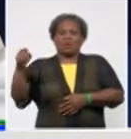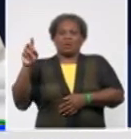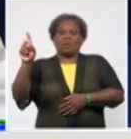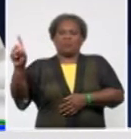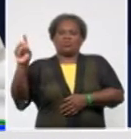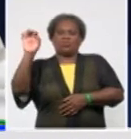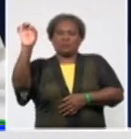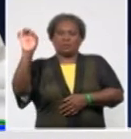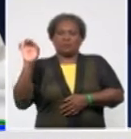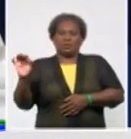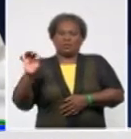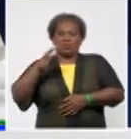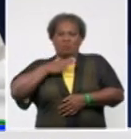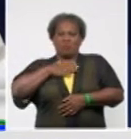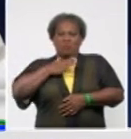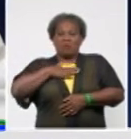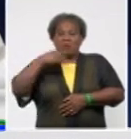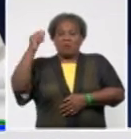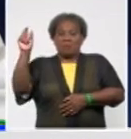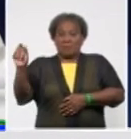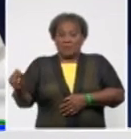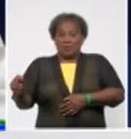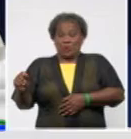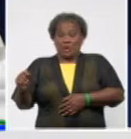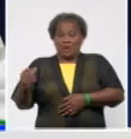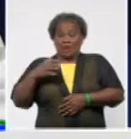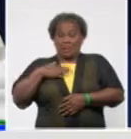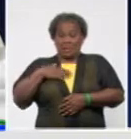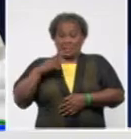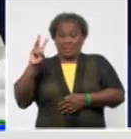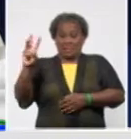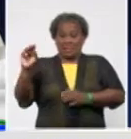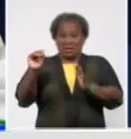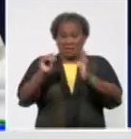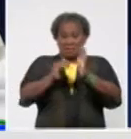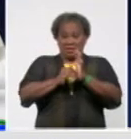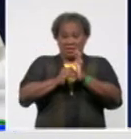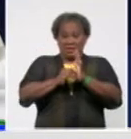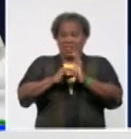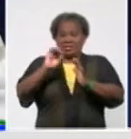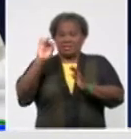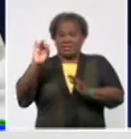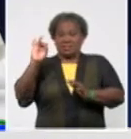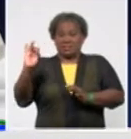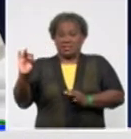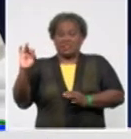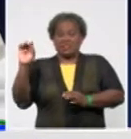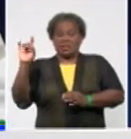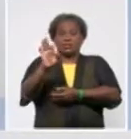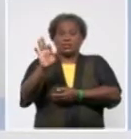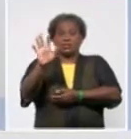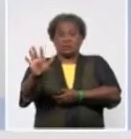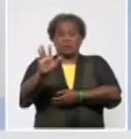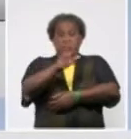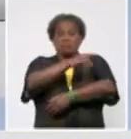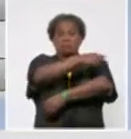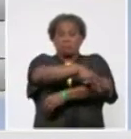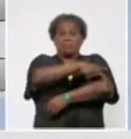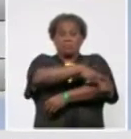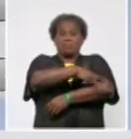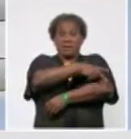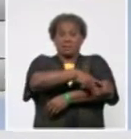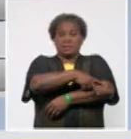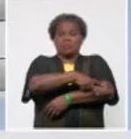yesterday. Concerning worldwide statistics, the world still faces a complex situation.